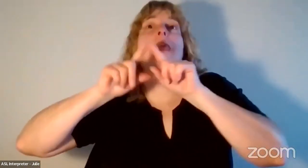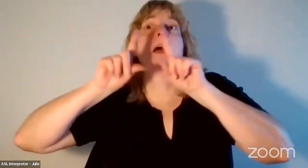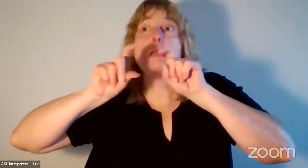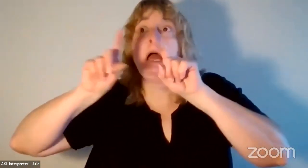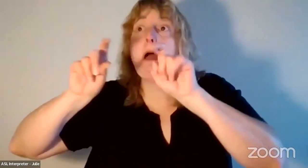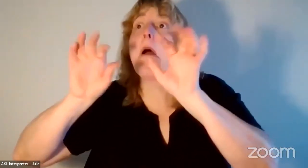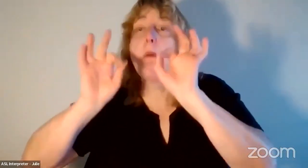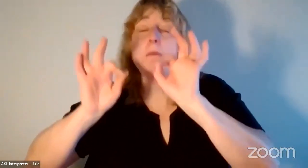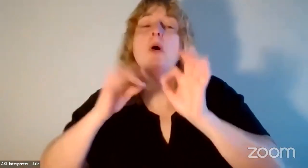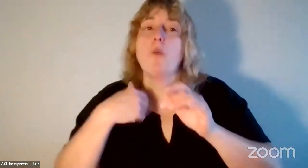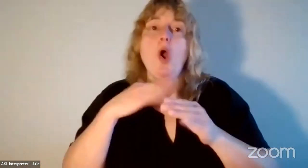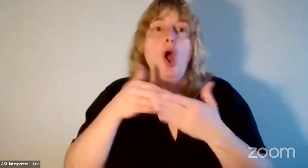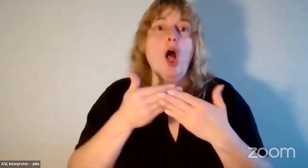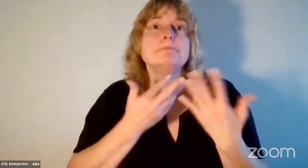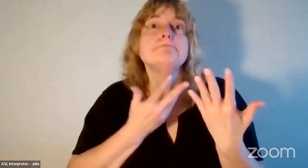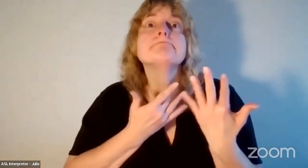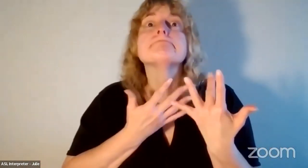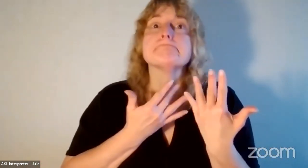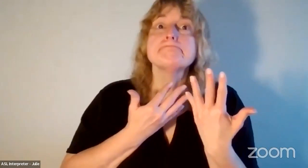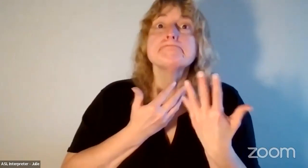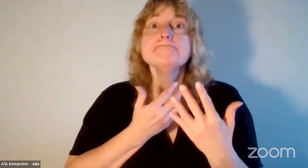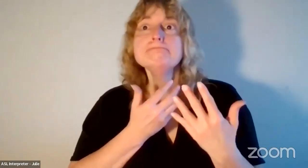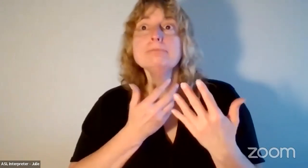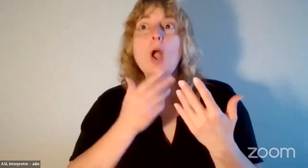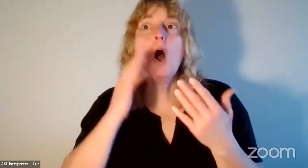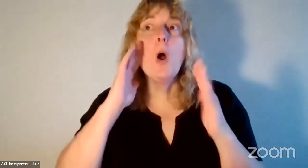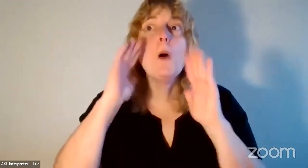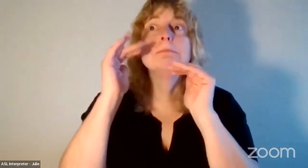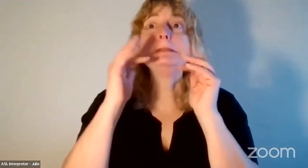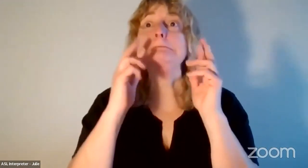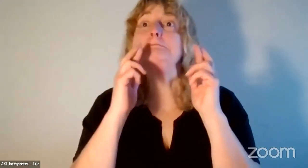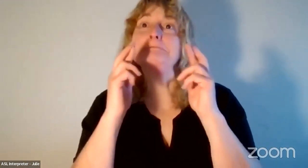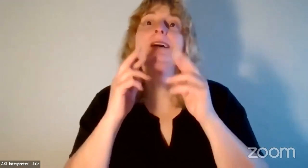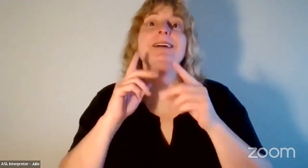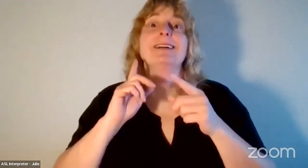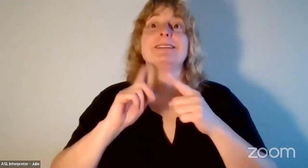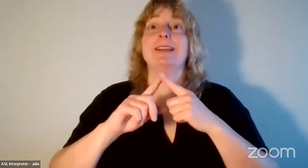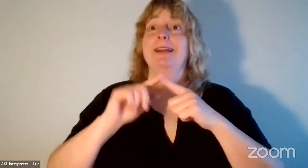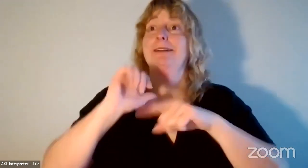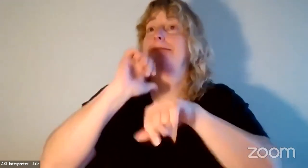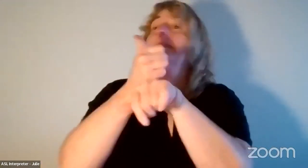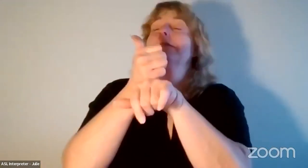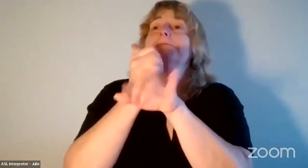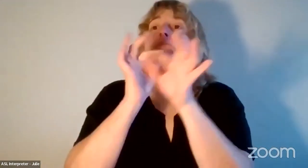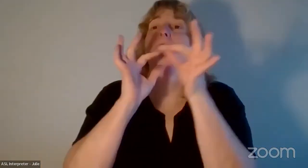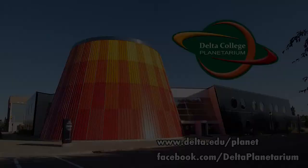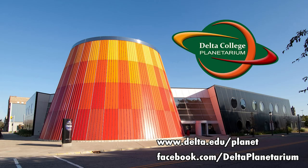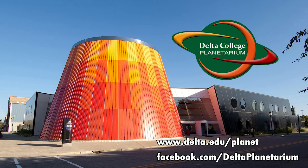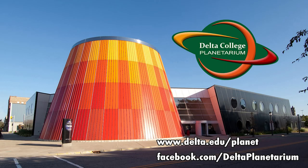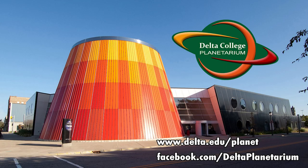again, we thank you all for tuning in and hope to see you in a future program. Thanks very much.